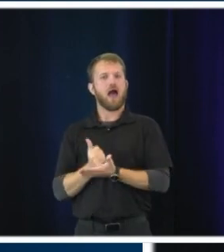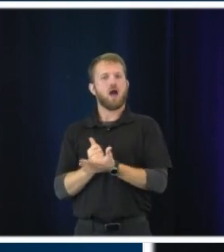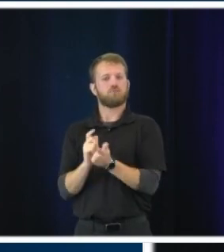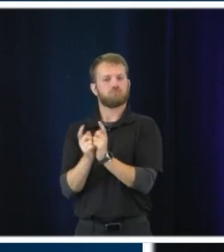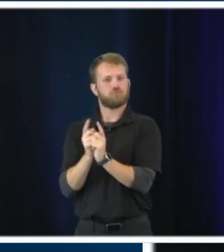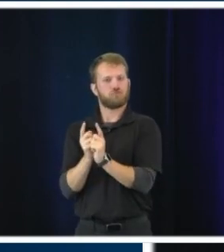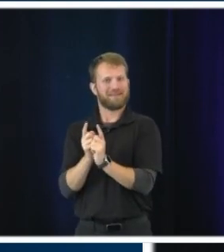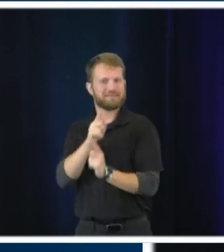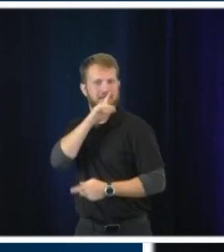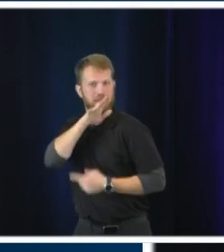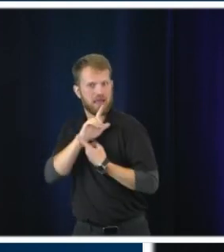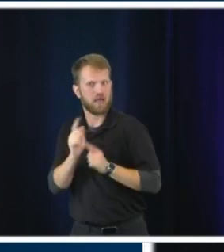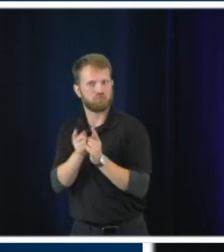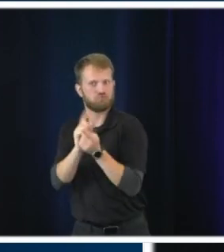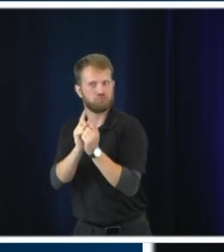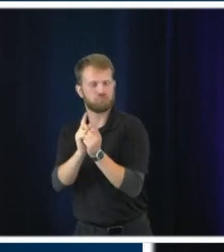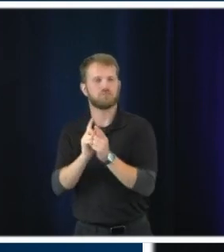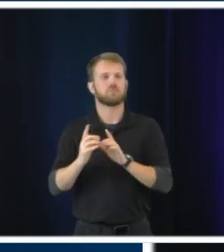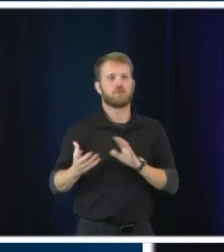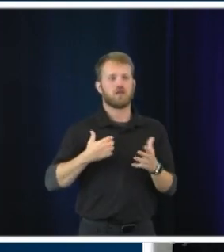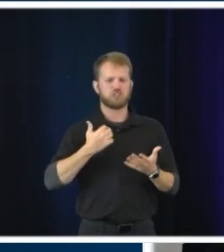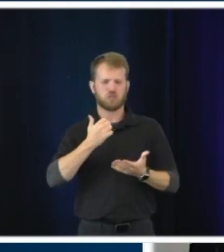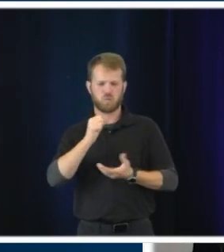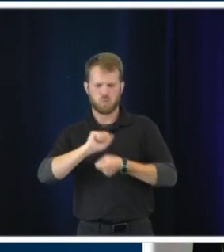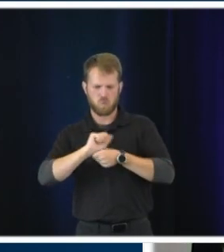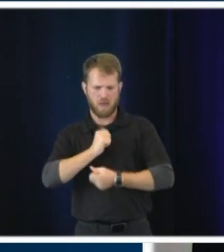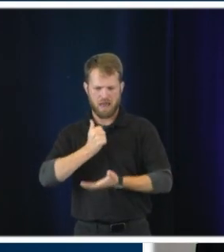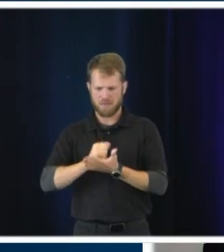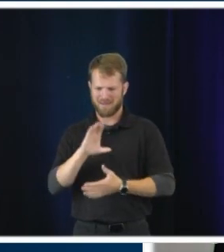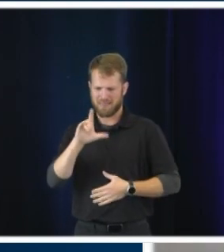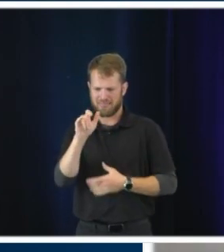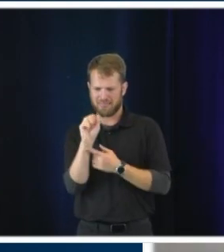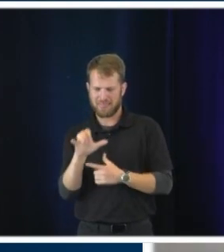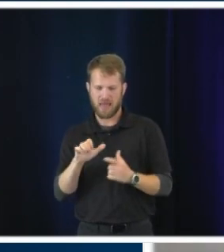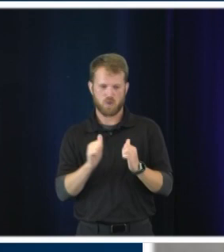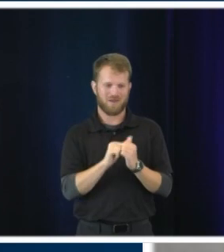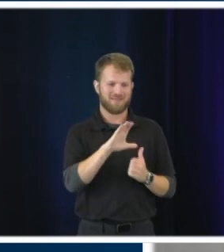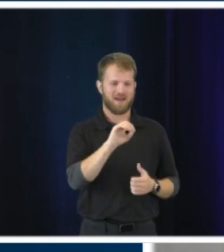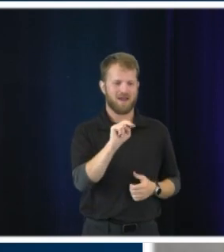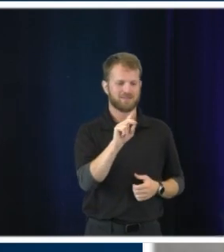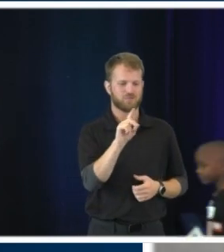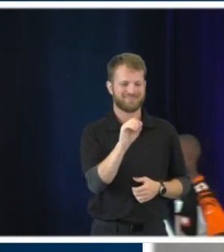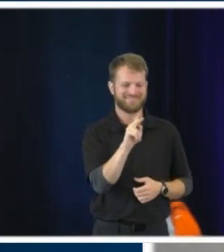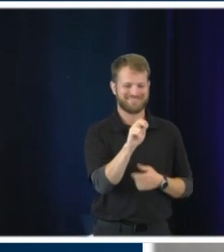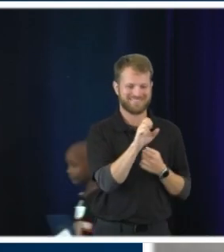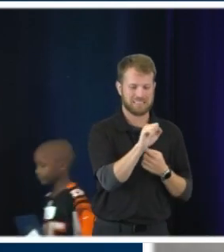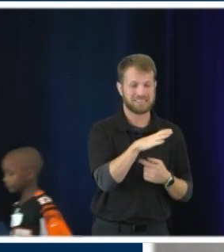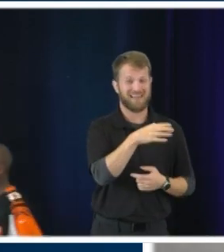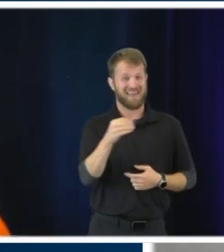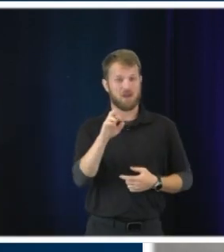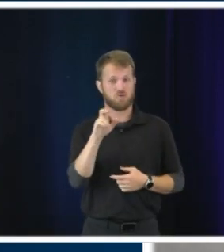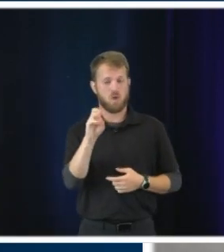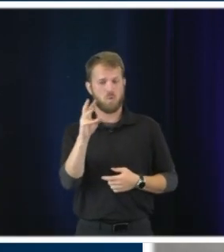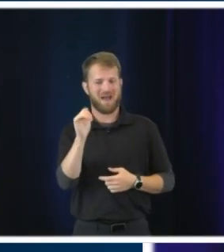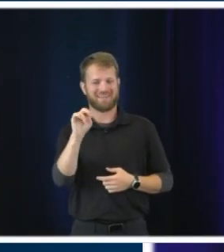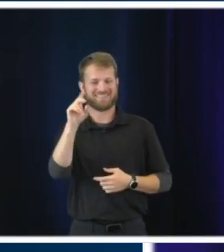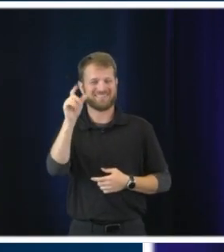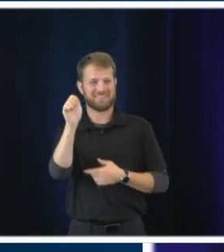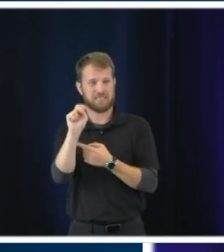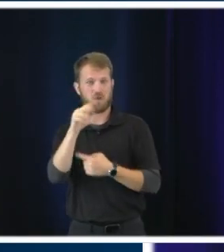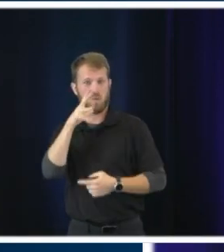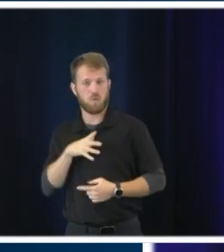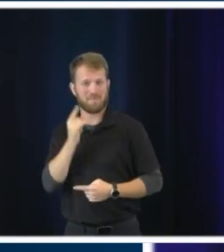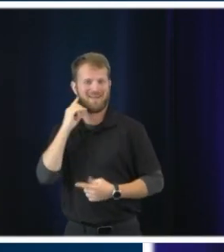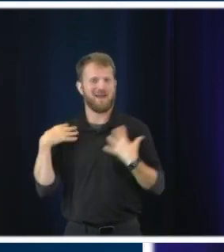art program where he helps make clay and do projects with Congolese and Rwandan women through CRIS Health and Wellness Program.